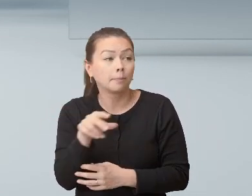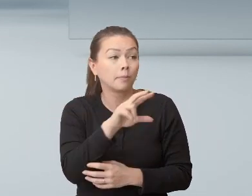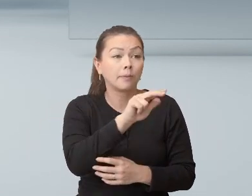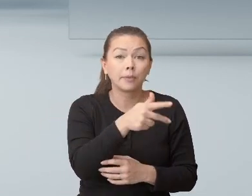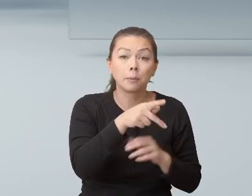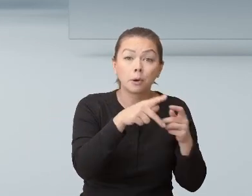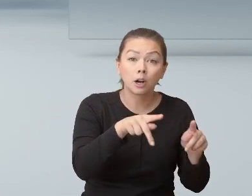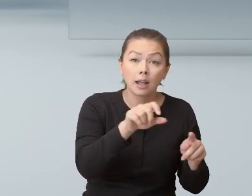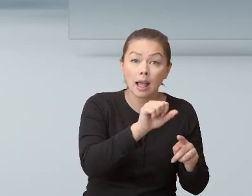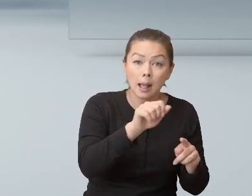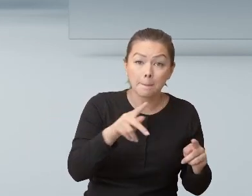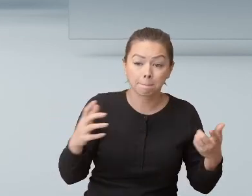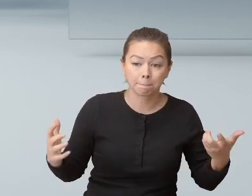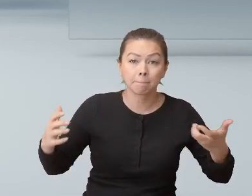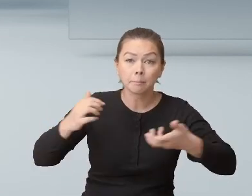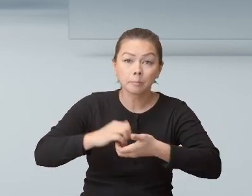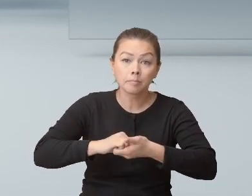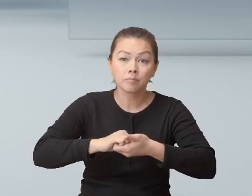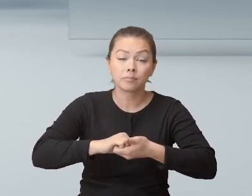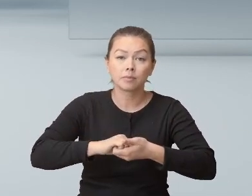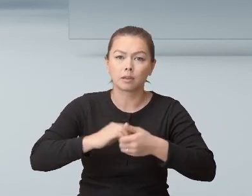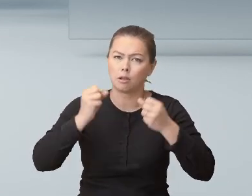third-party applications. So there's a lot of